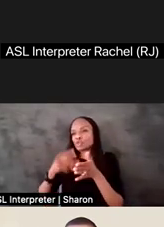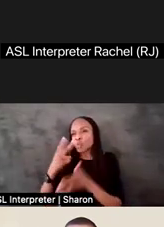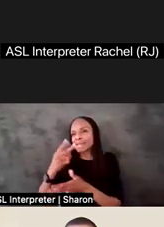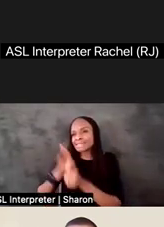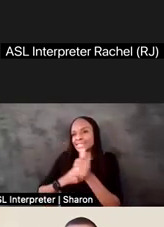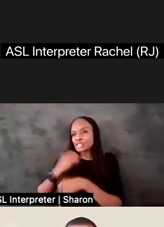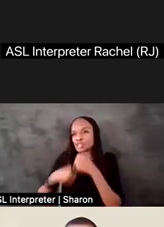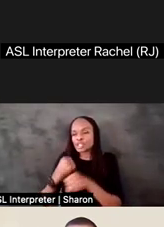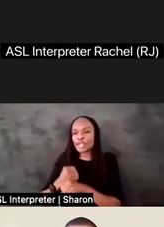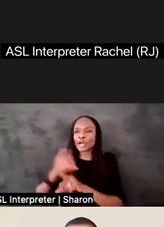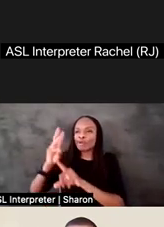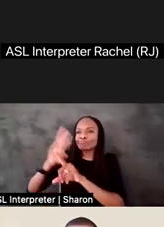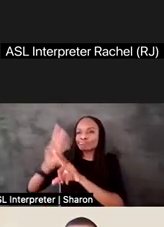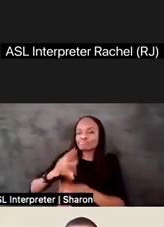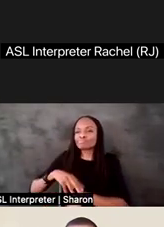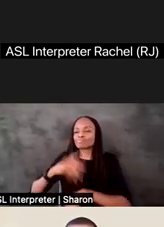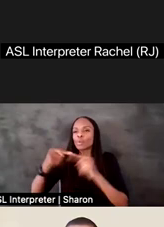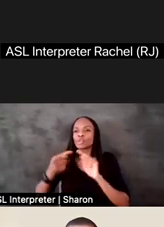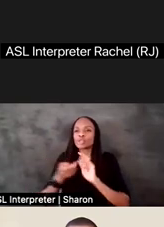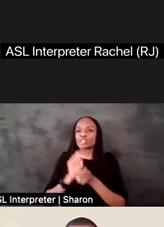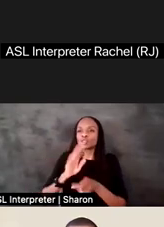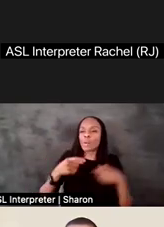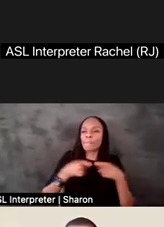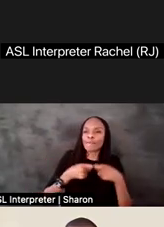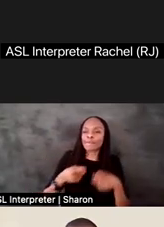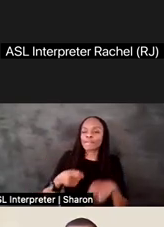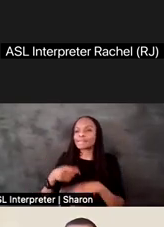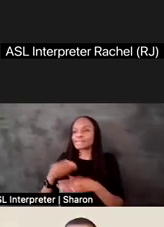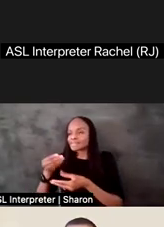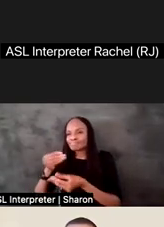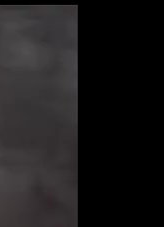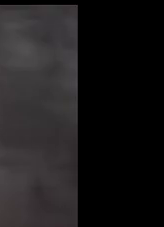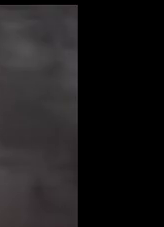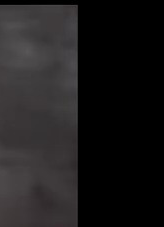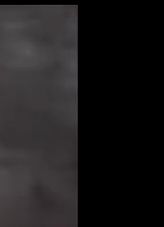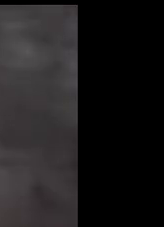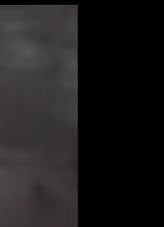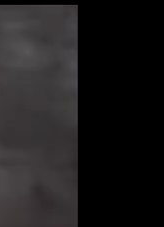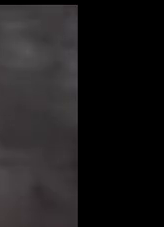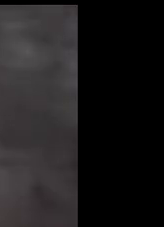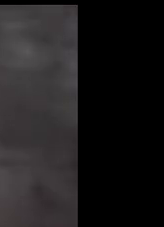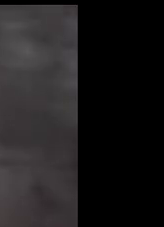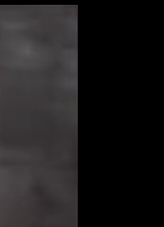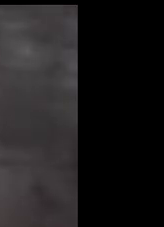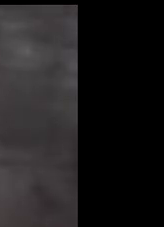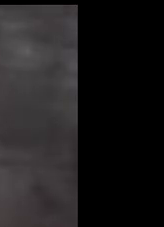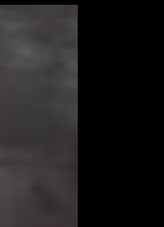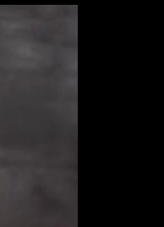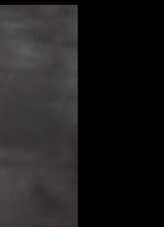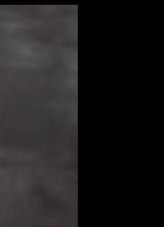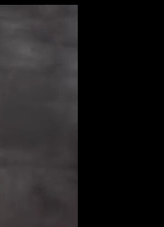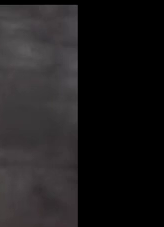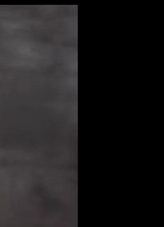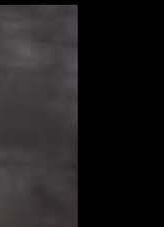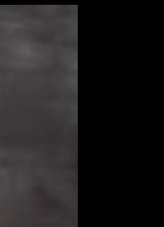you're changing your batteries, rotate your supplies, have the discussion with the family. Make sure your out of area